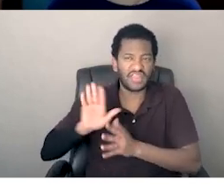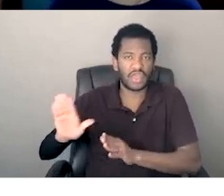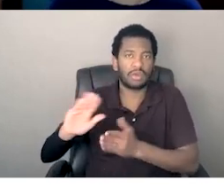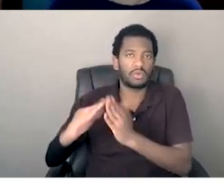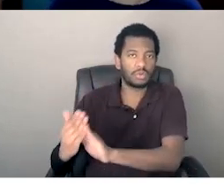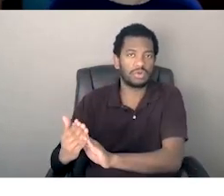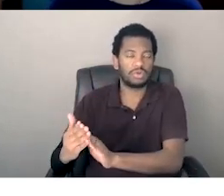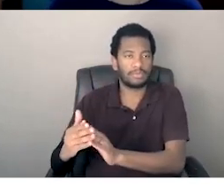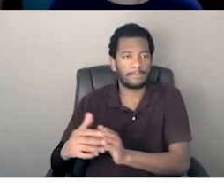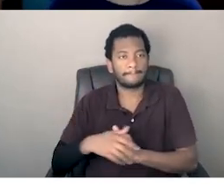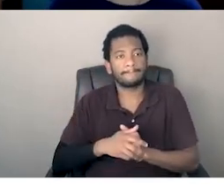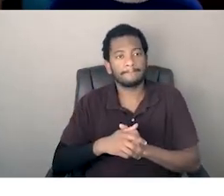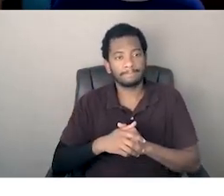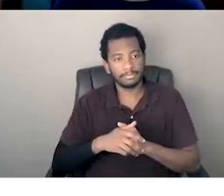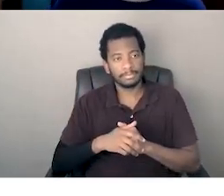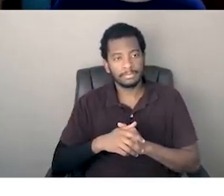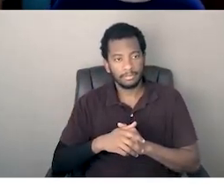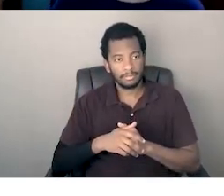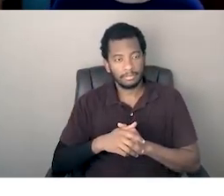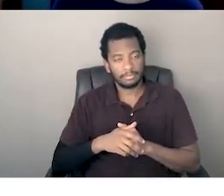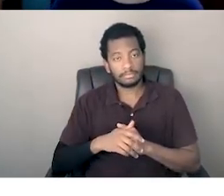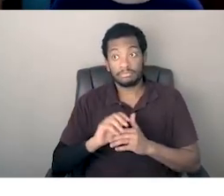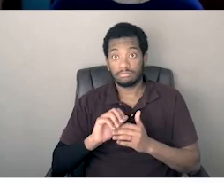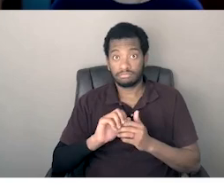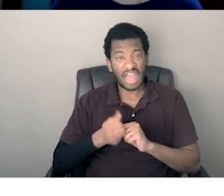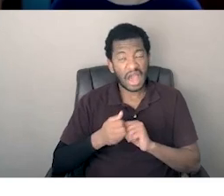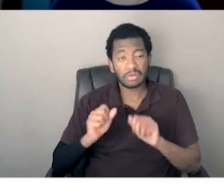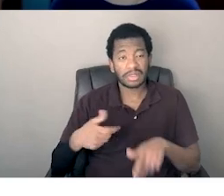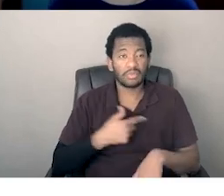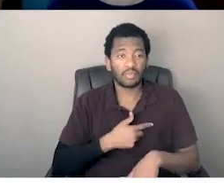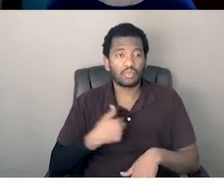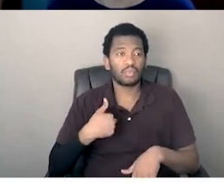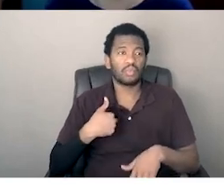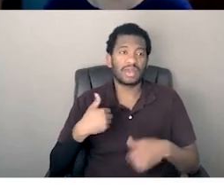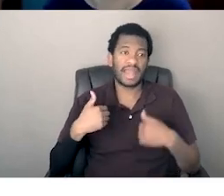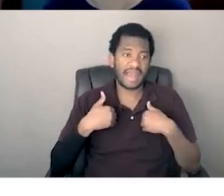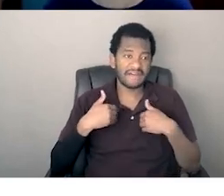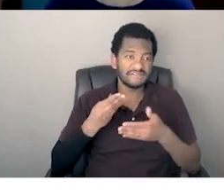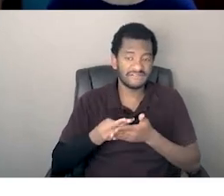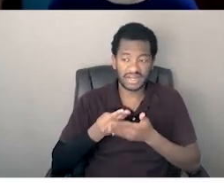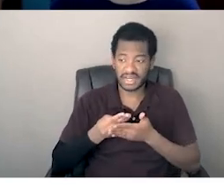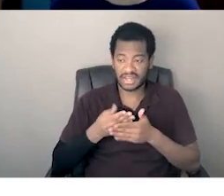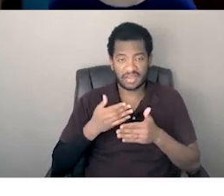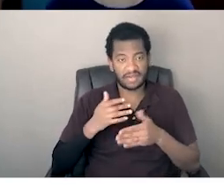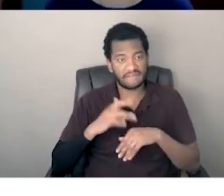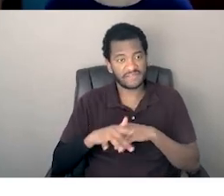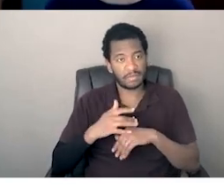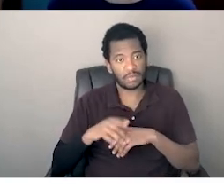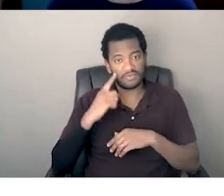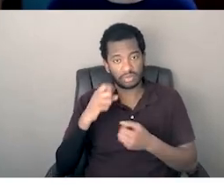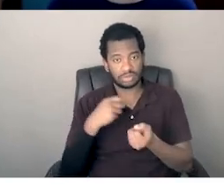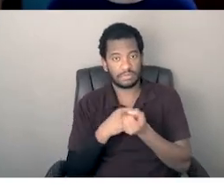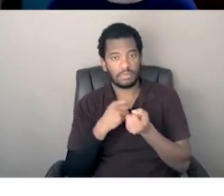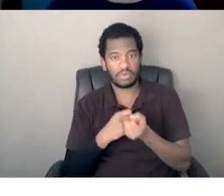And how can we have funding available to support the informal economy? In every community,